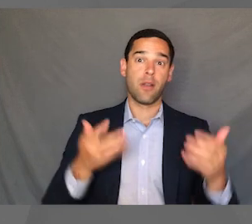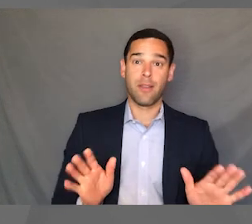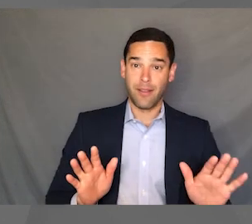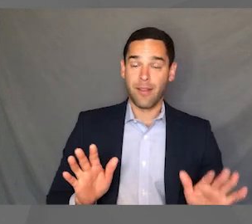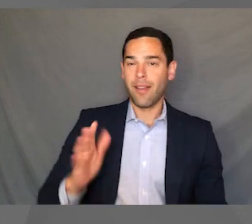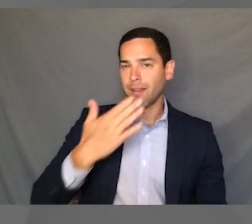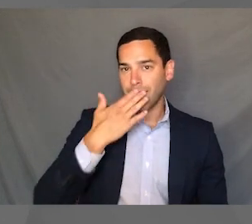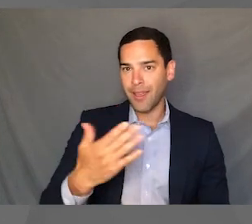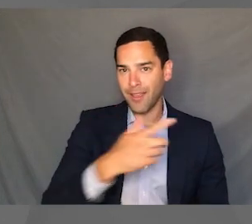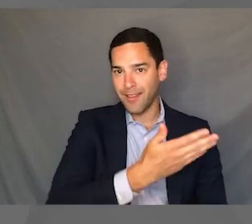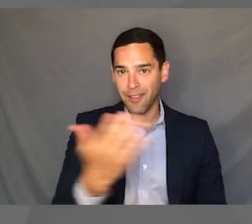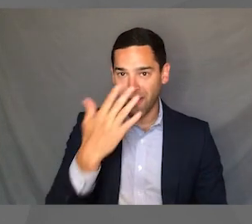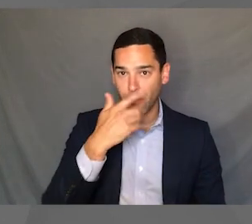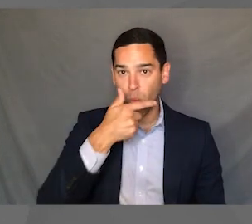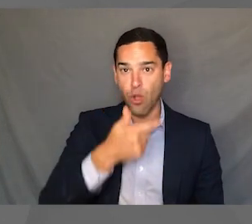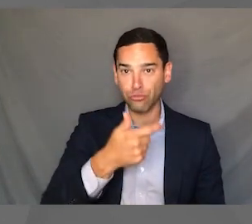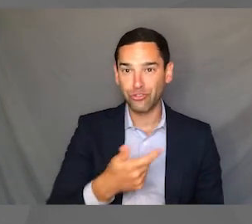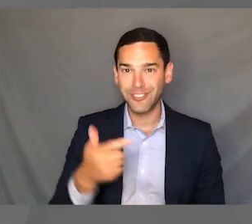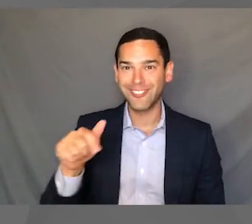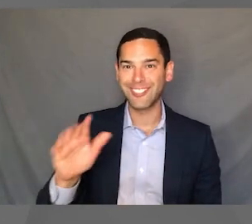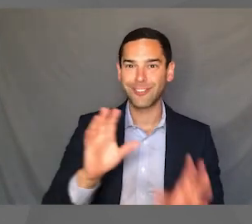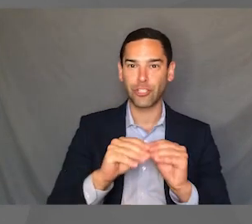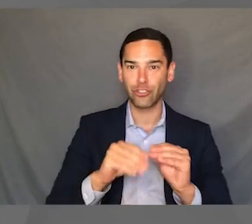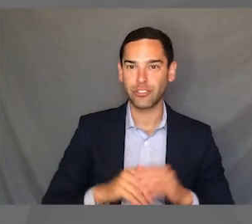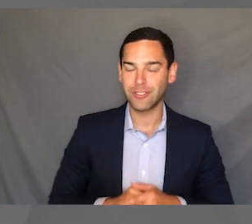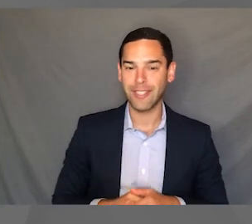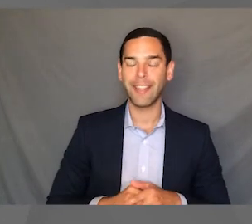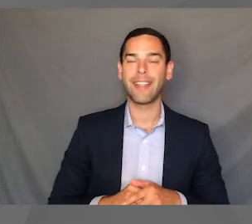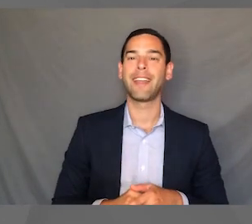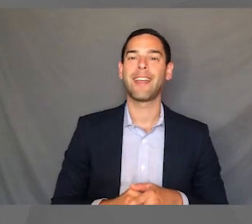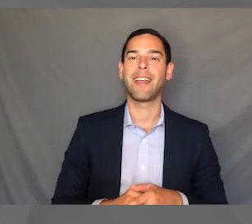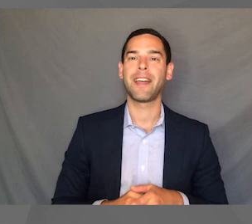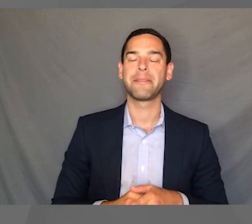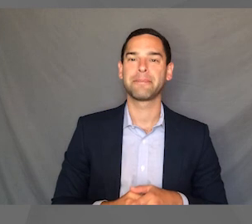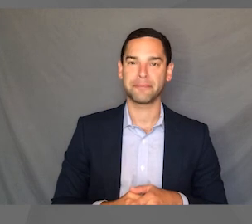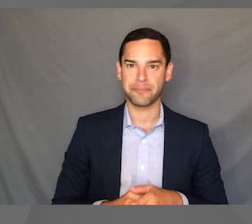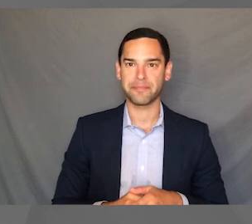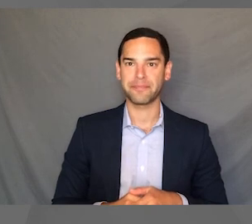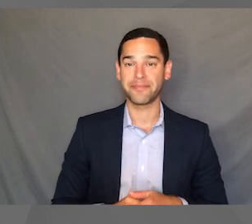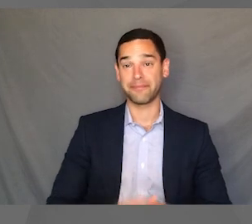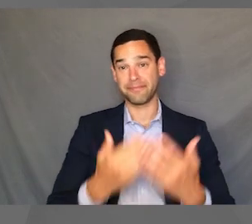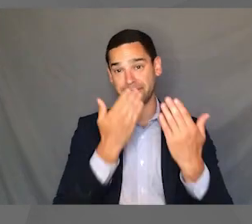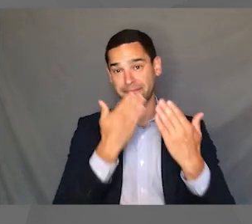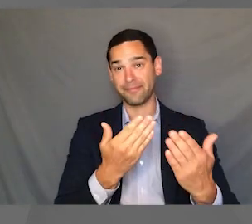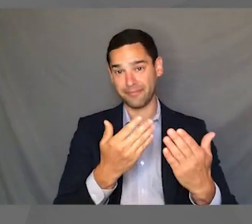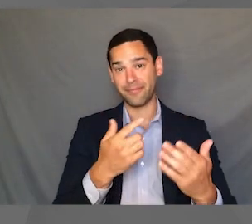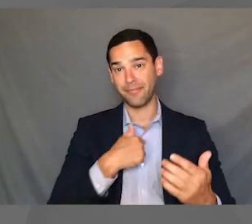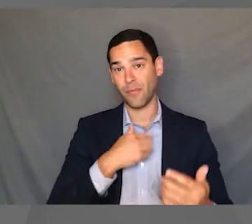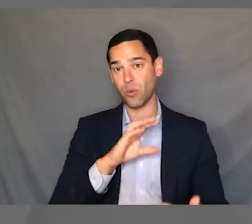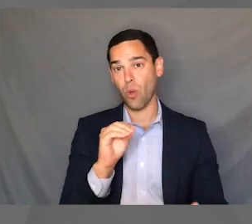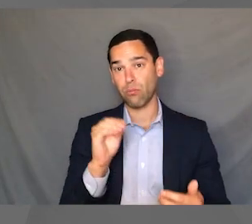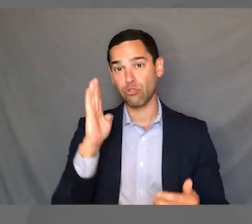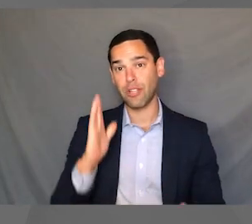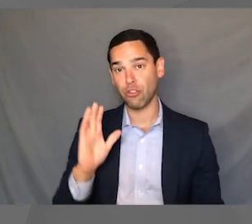and every one of you for attending our virtual sessions. I would like to have a big word of thanks to my co-presenter,